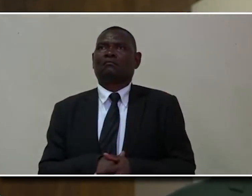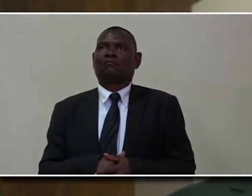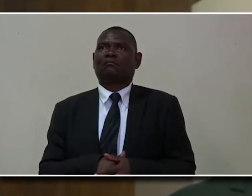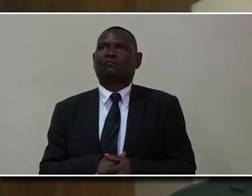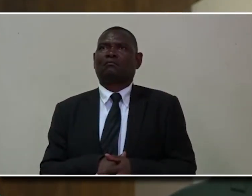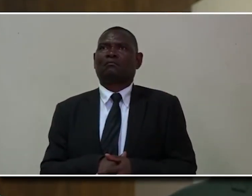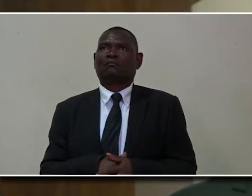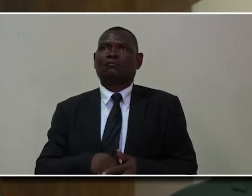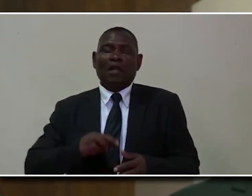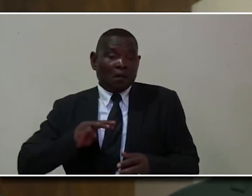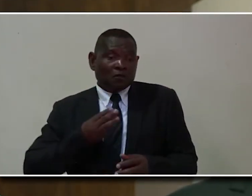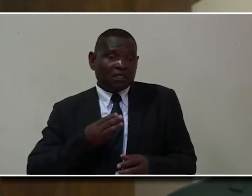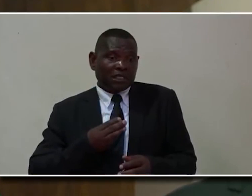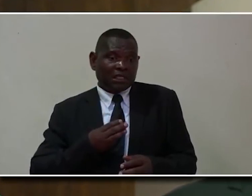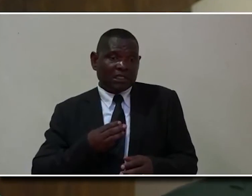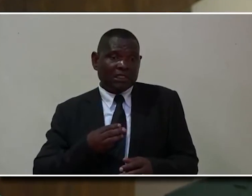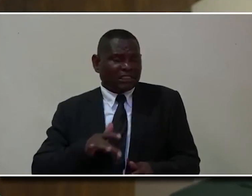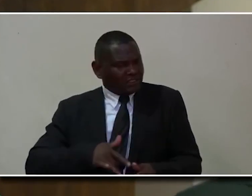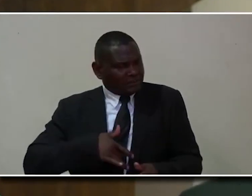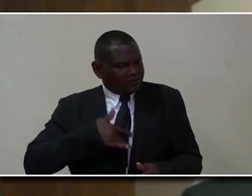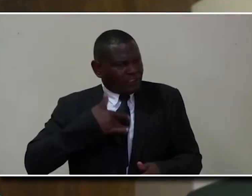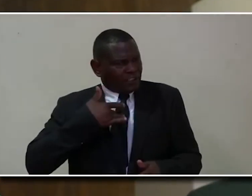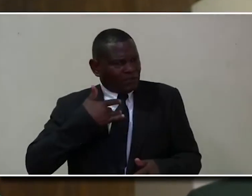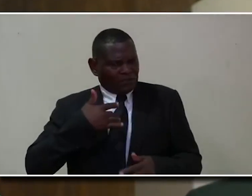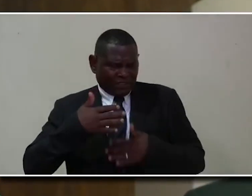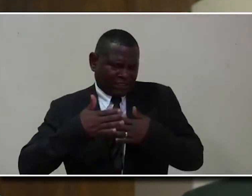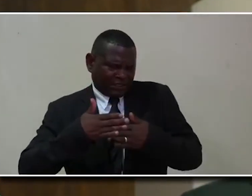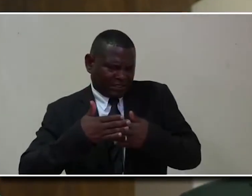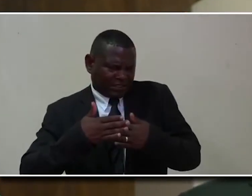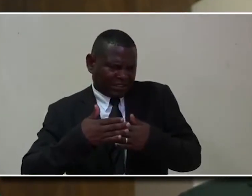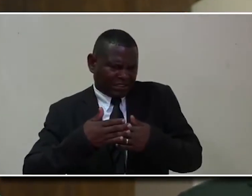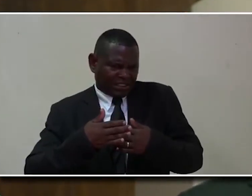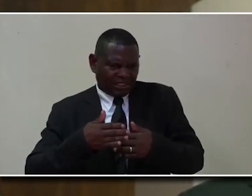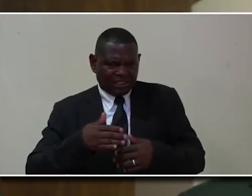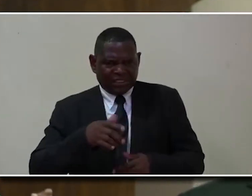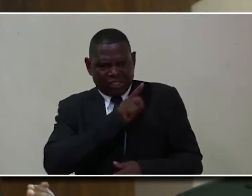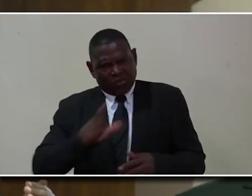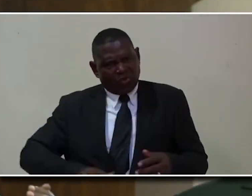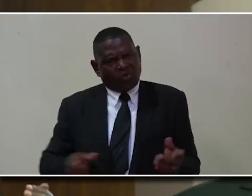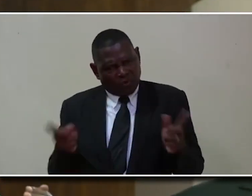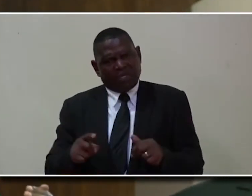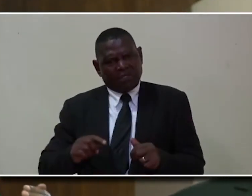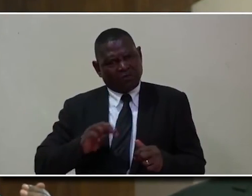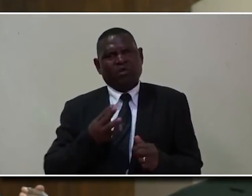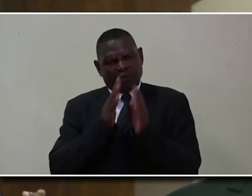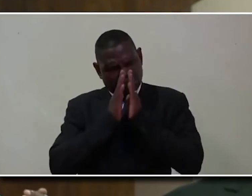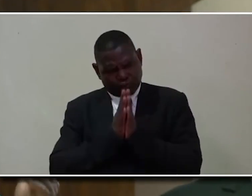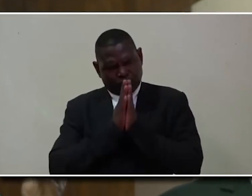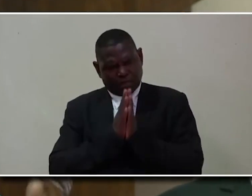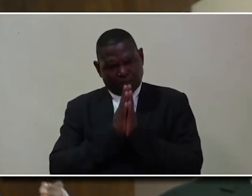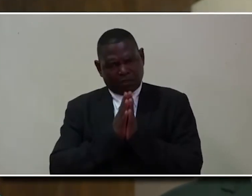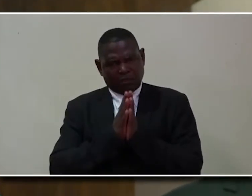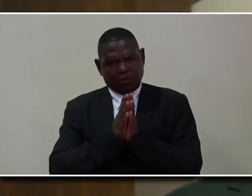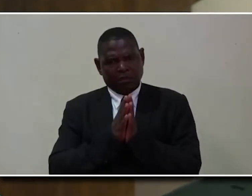the nearness of the Lord when we pray. Tikumana ndi kupezeka pafupi kwa Mbuye Yesu pomwe tipempera. When we pray, we are direct